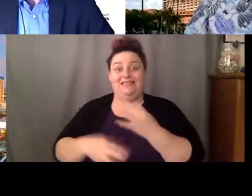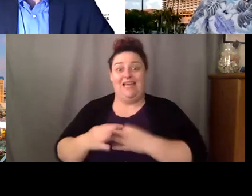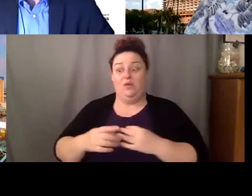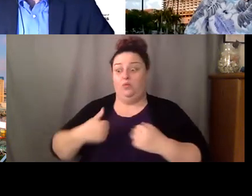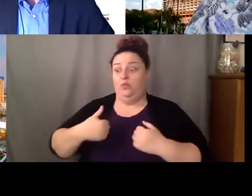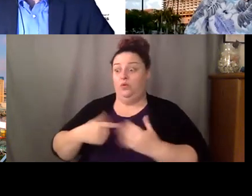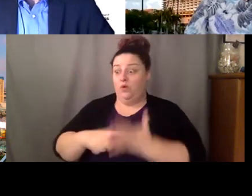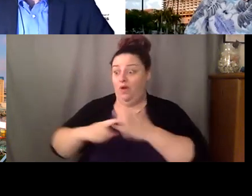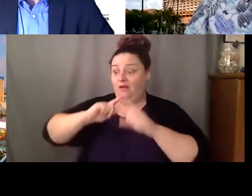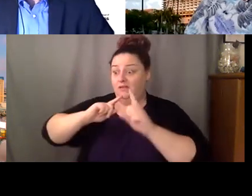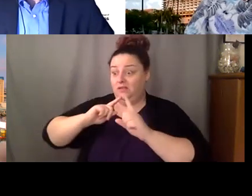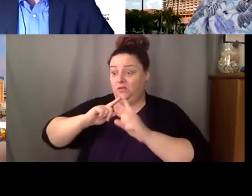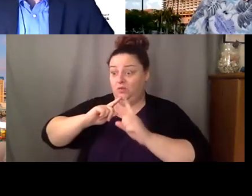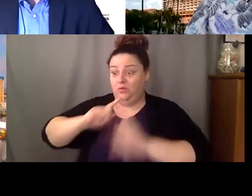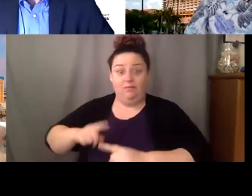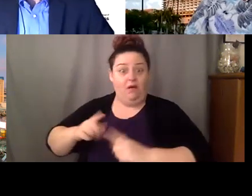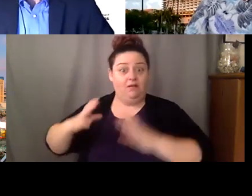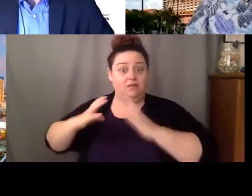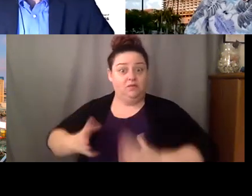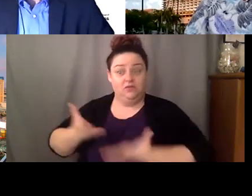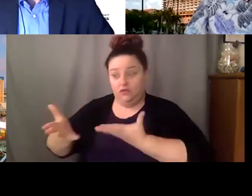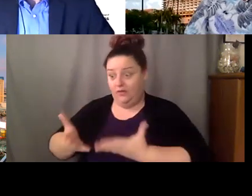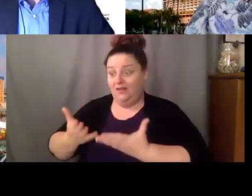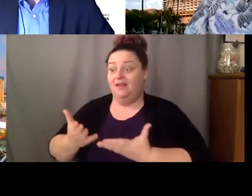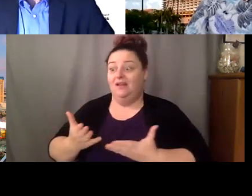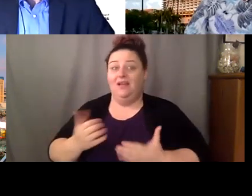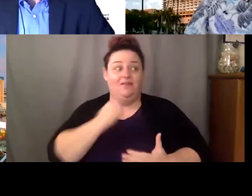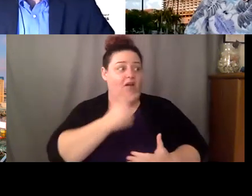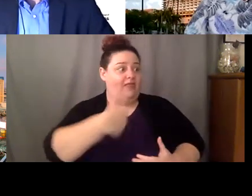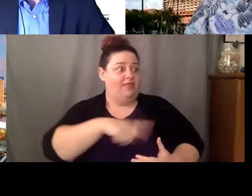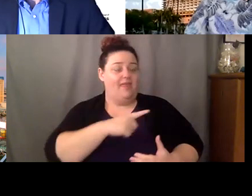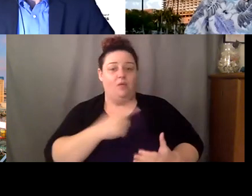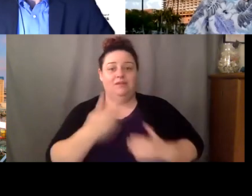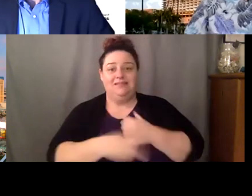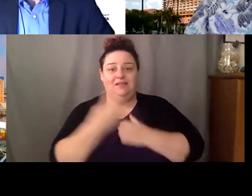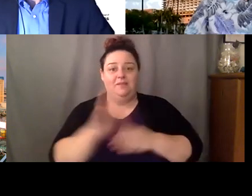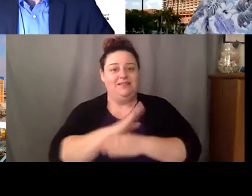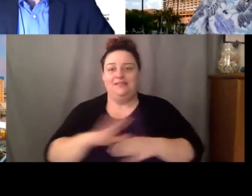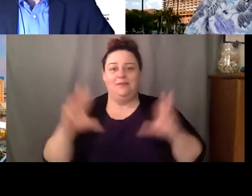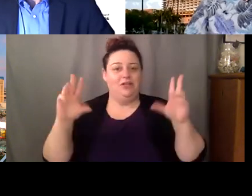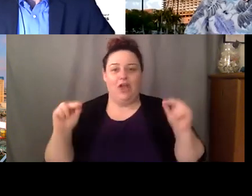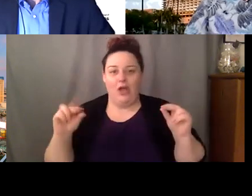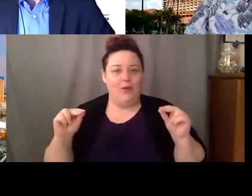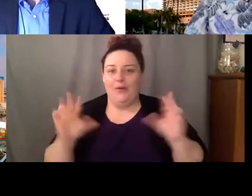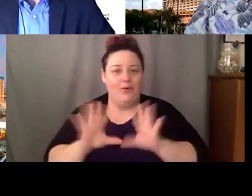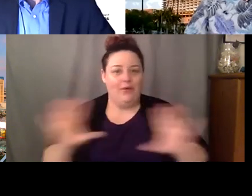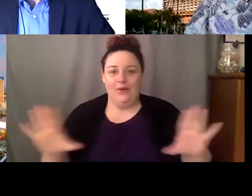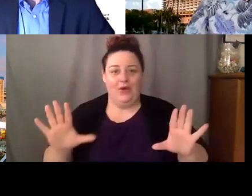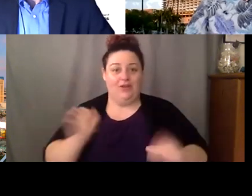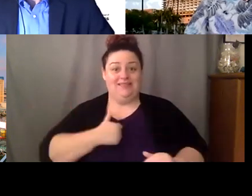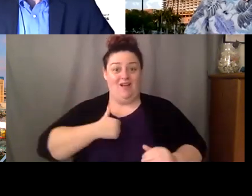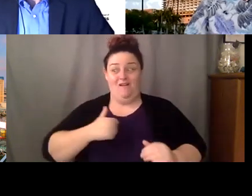answers and direction. And if we don't, our competitors will take the business. But the reality was this time, no one, ourselves,